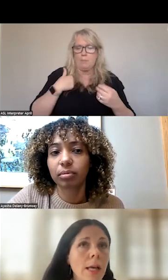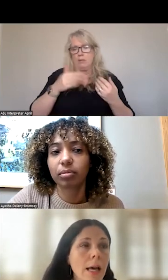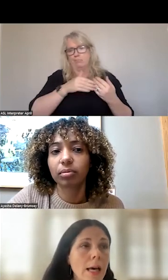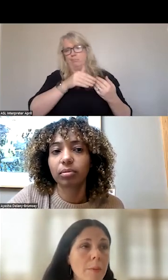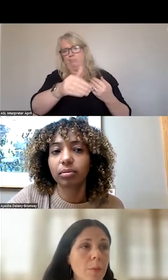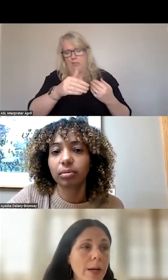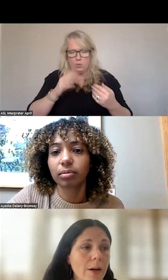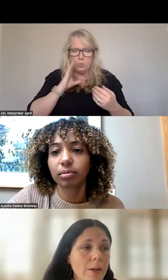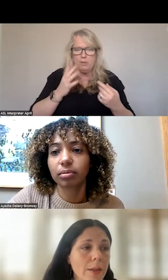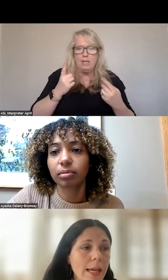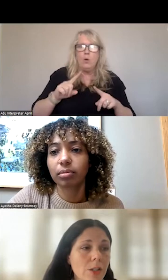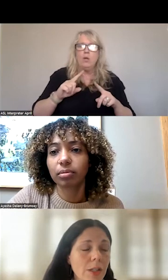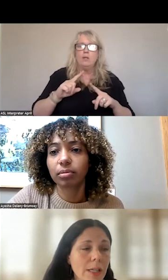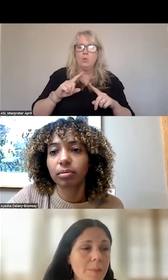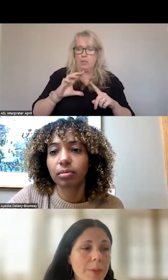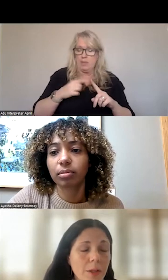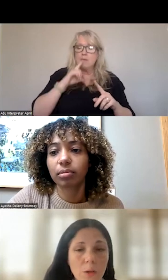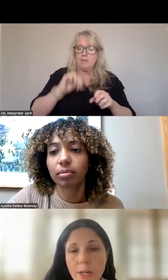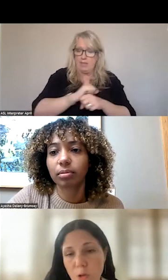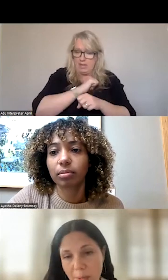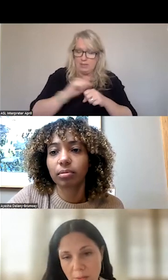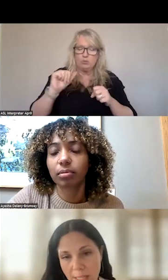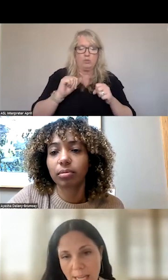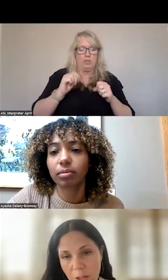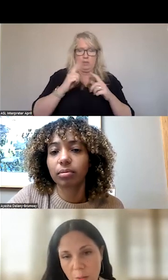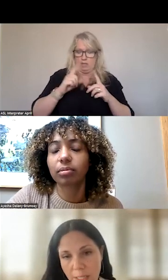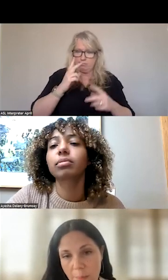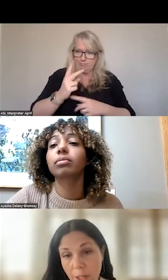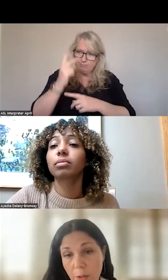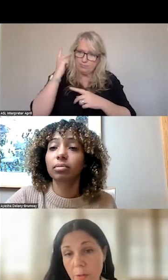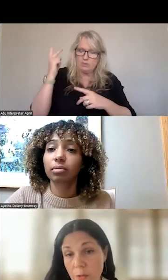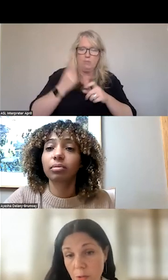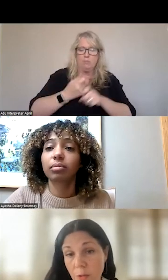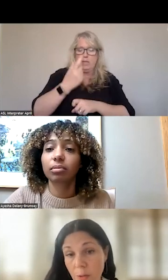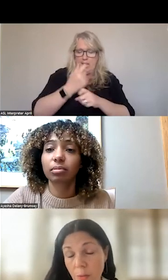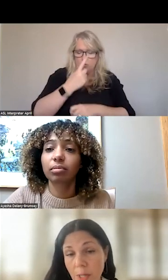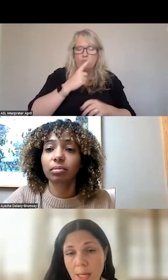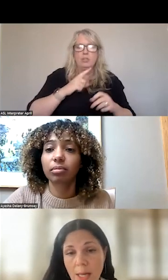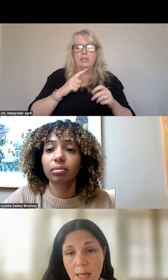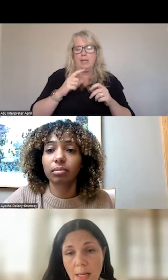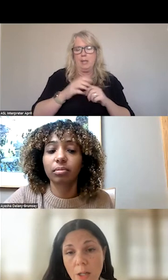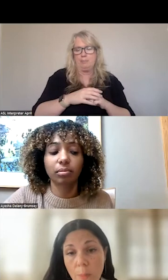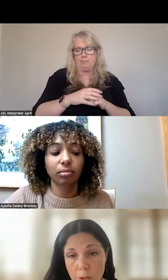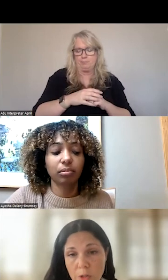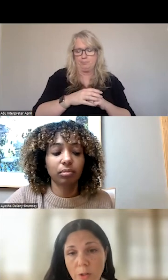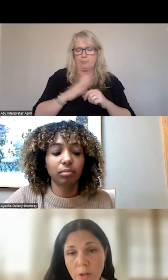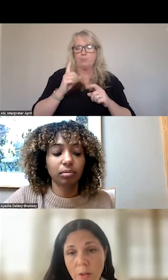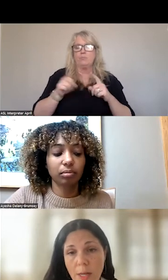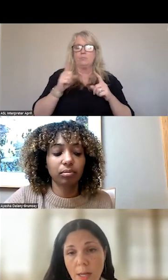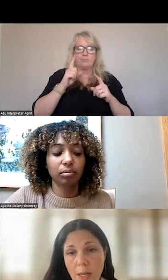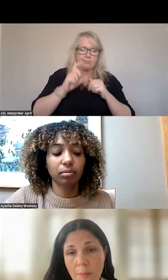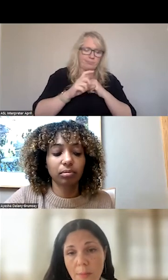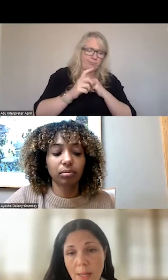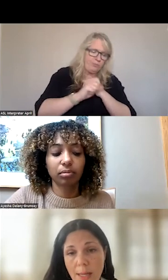article where they actually bill retrospectively annually, but it goes to